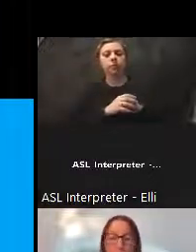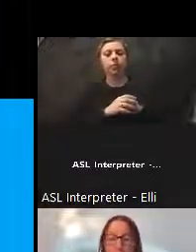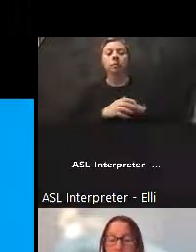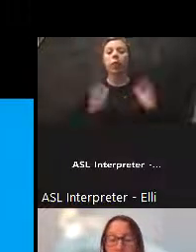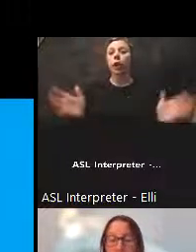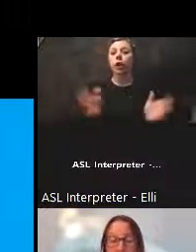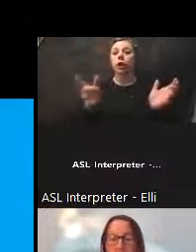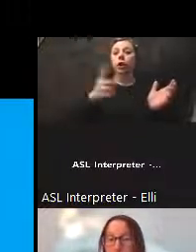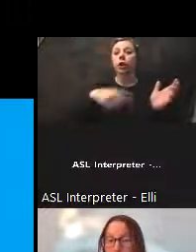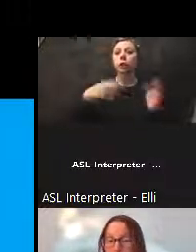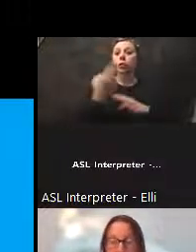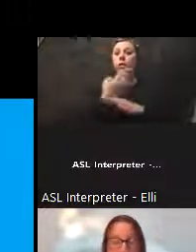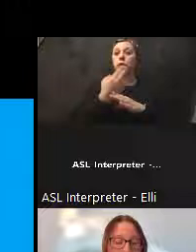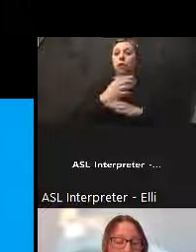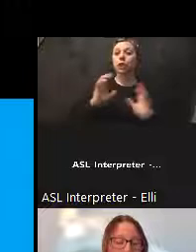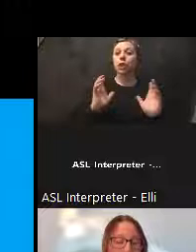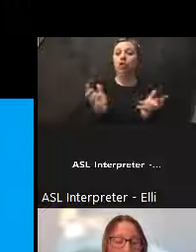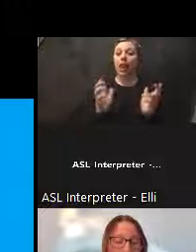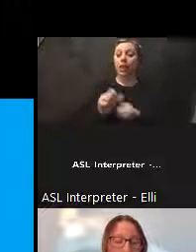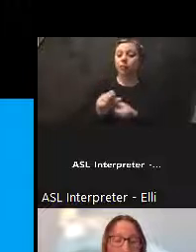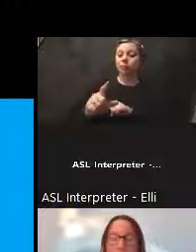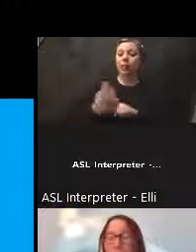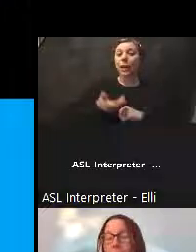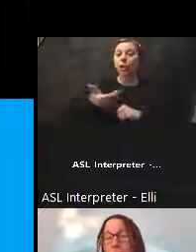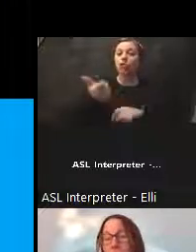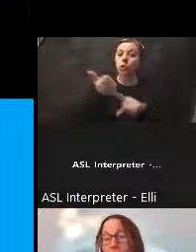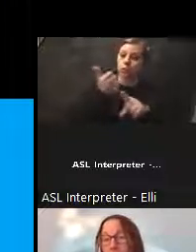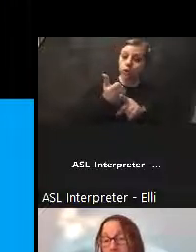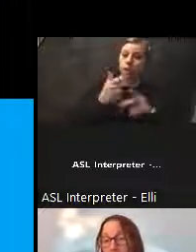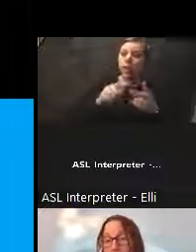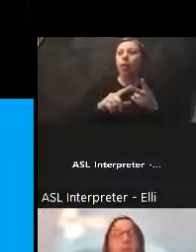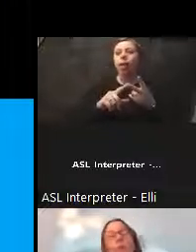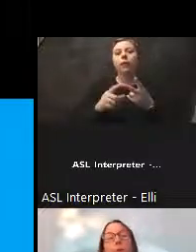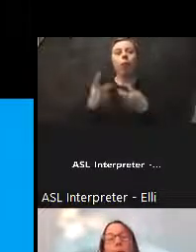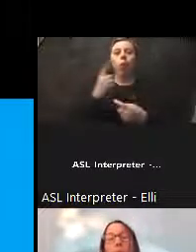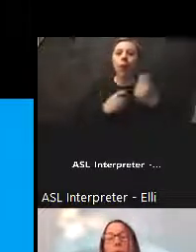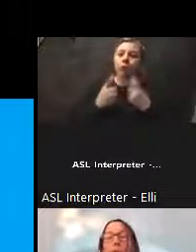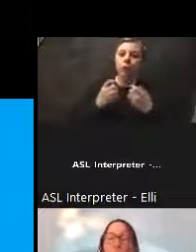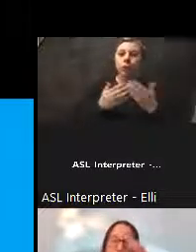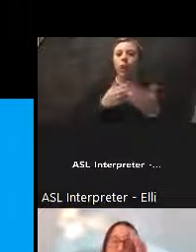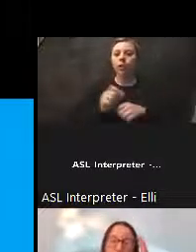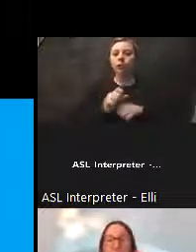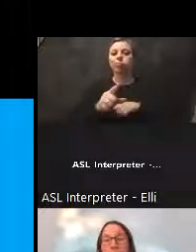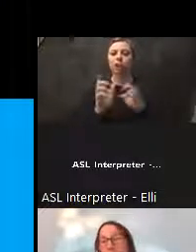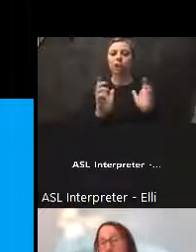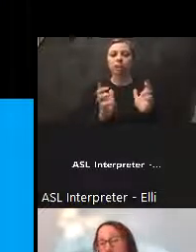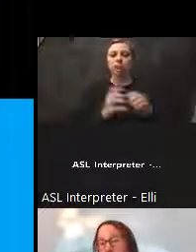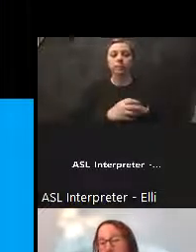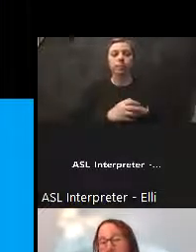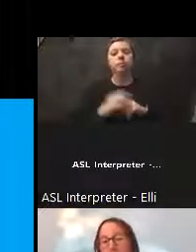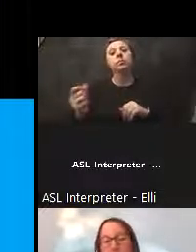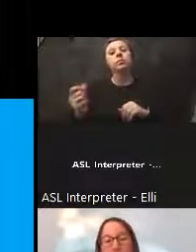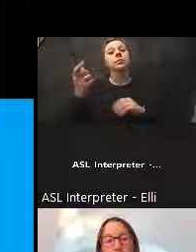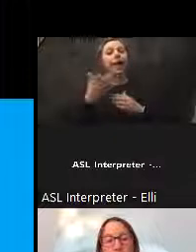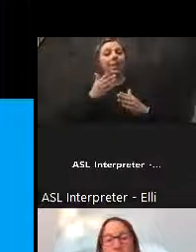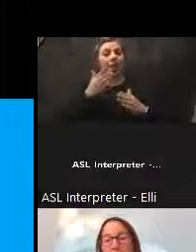ask questions. And we also will have an evaluation at the end of today's program, so we encourage you to fill that